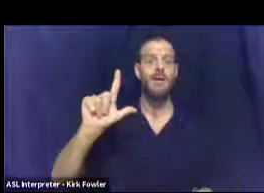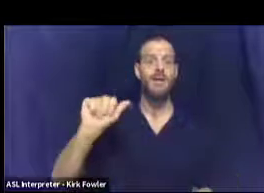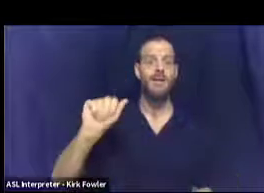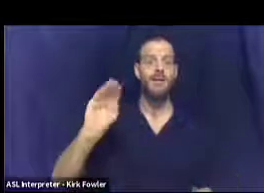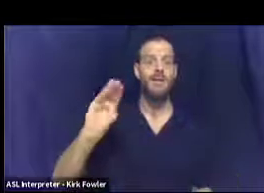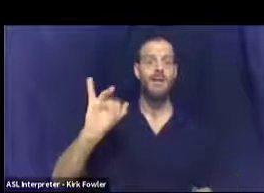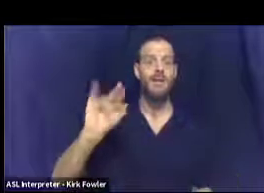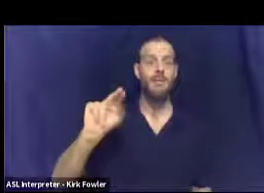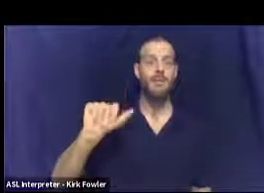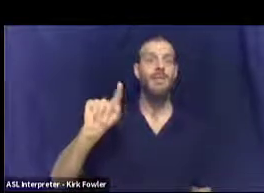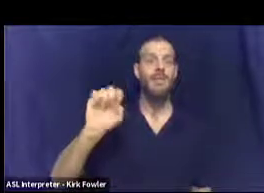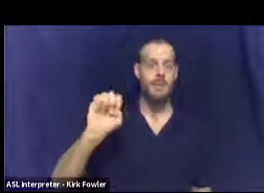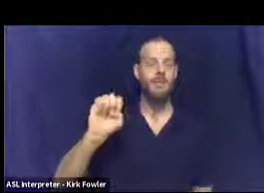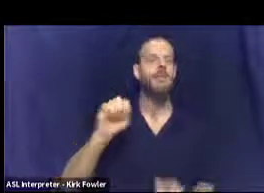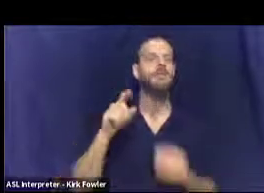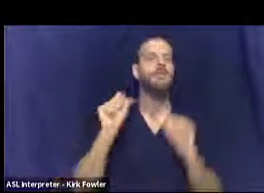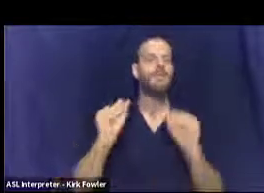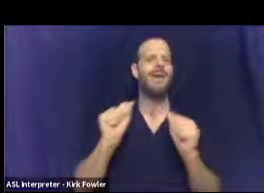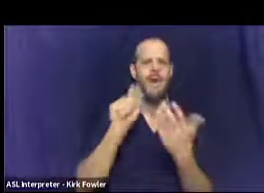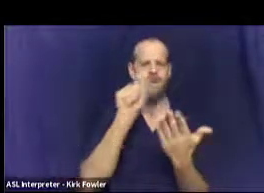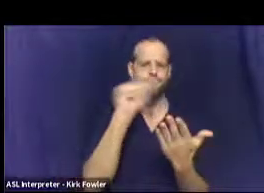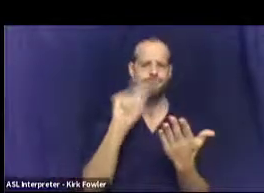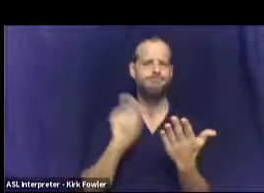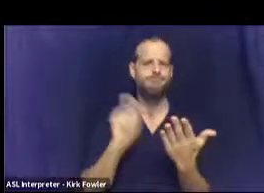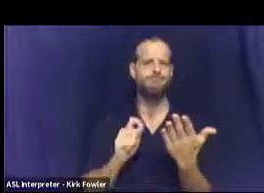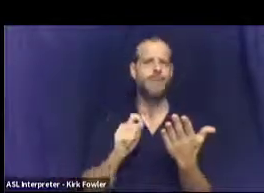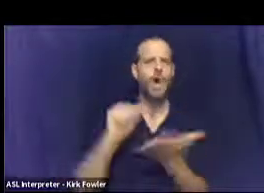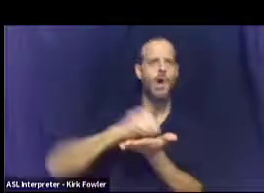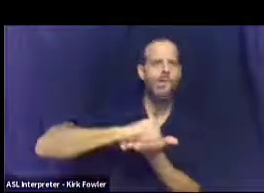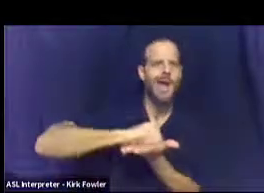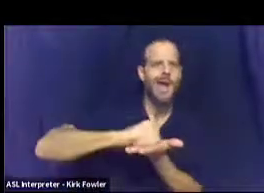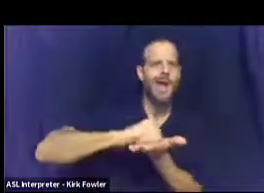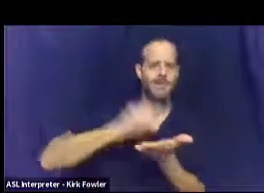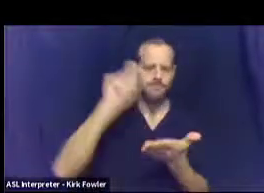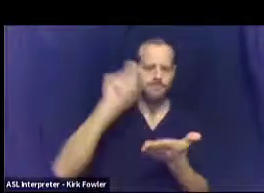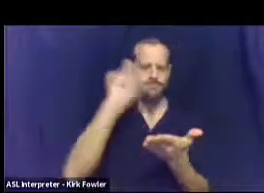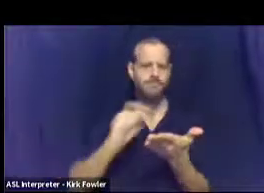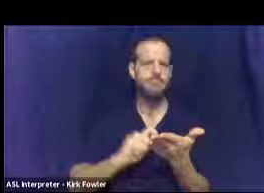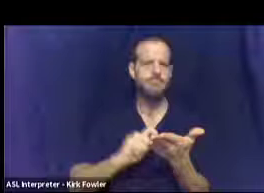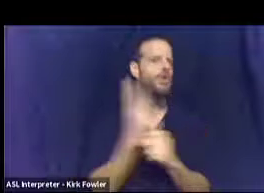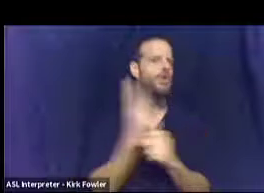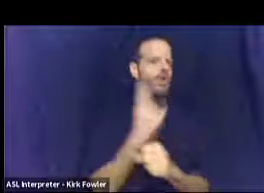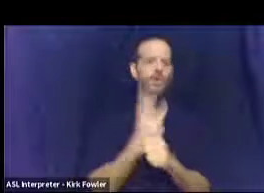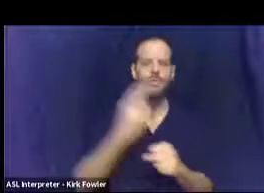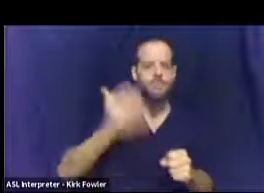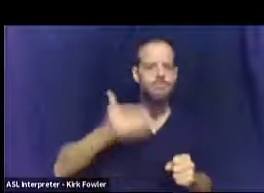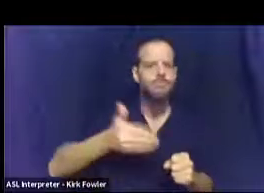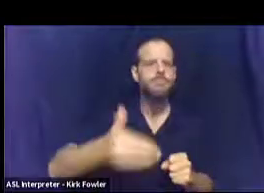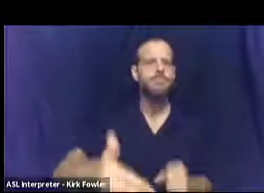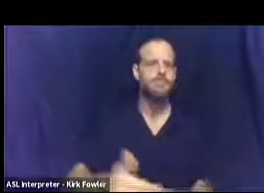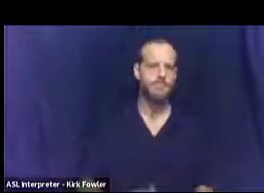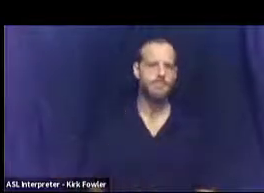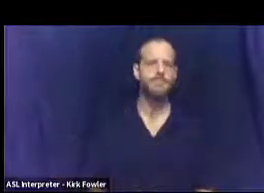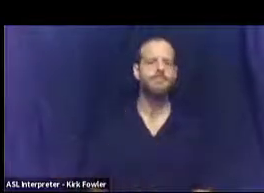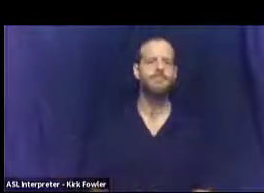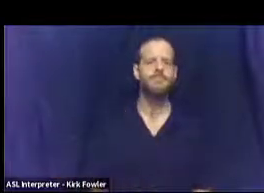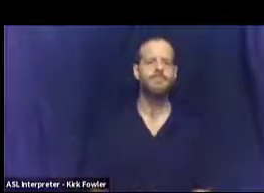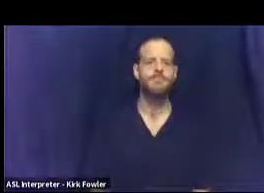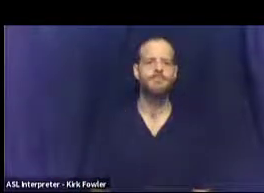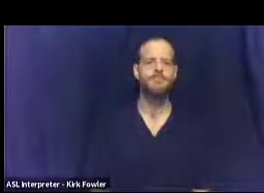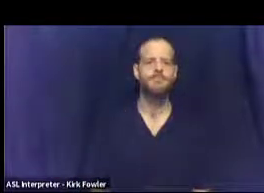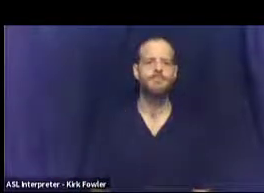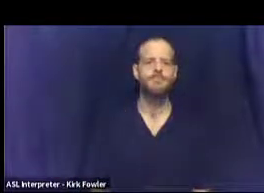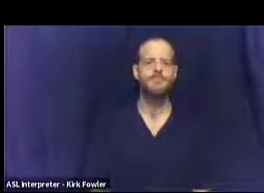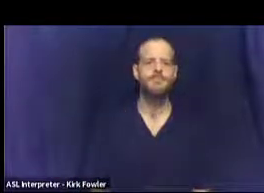Also wonderful for data keeping. So if you do have it like this, where you can keep them, you could hold on to them and kind of see trends, which is wonderful